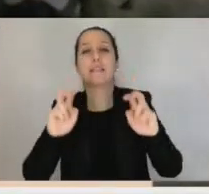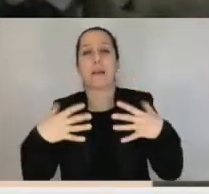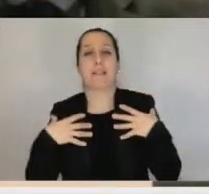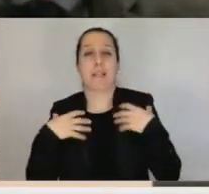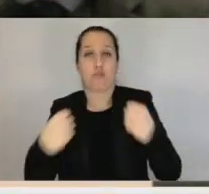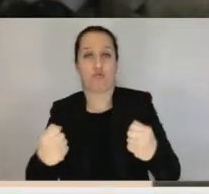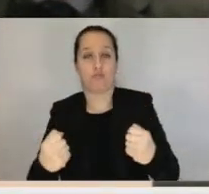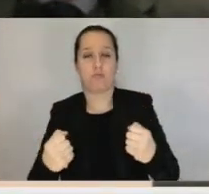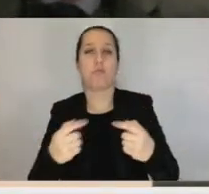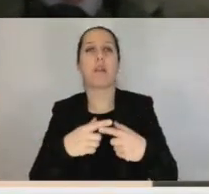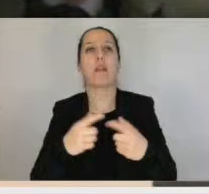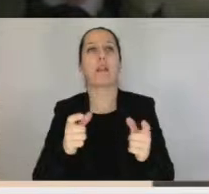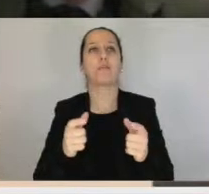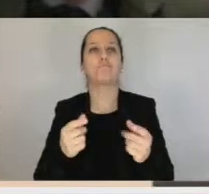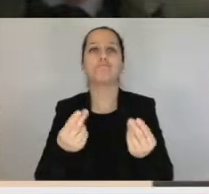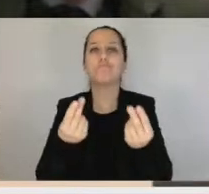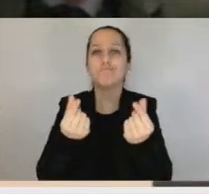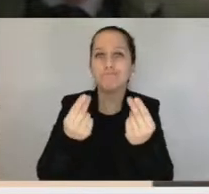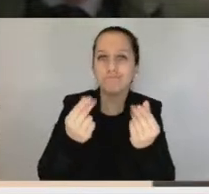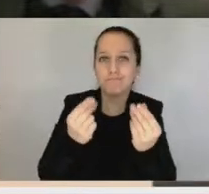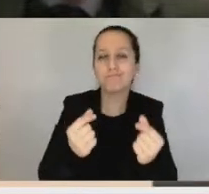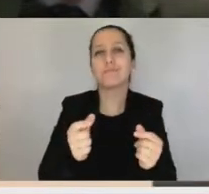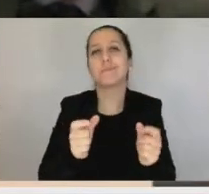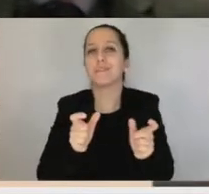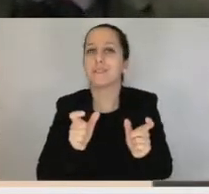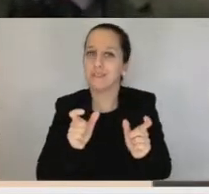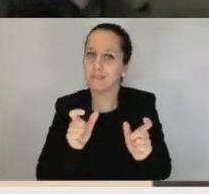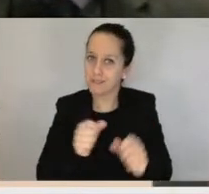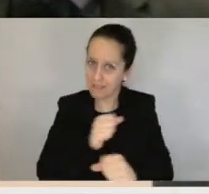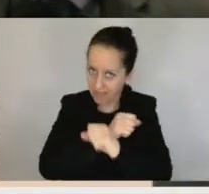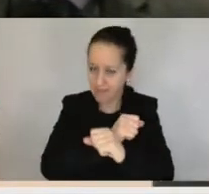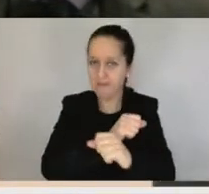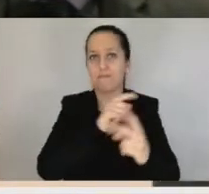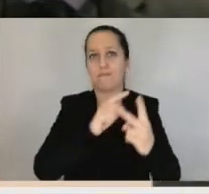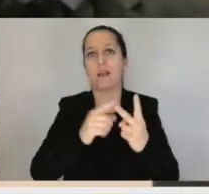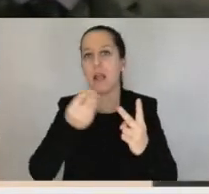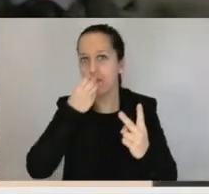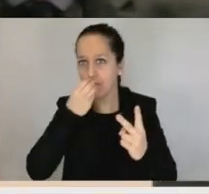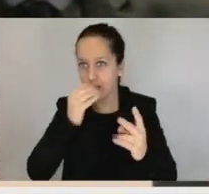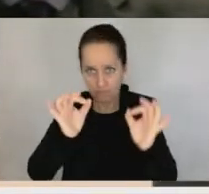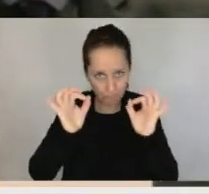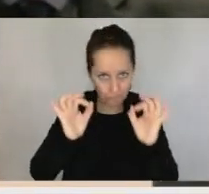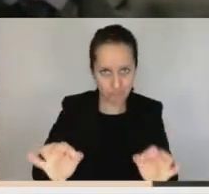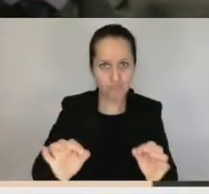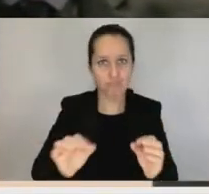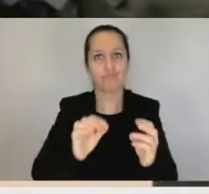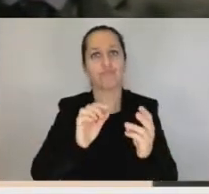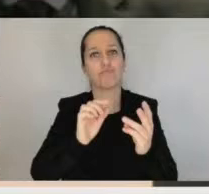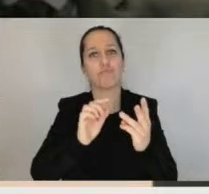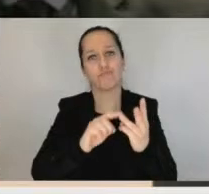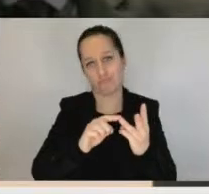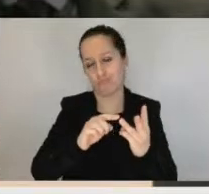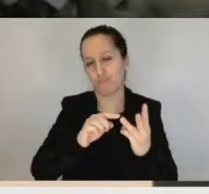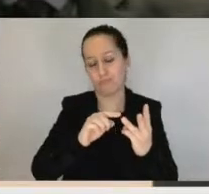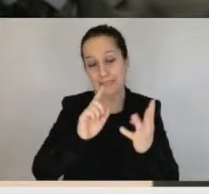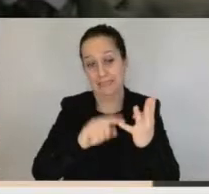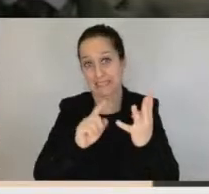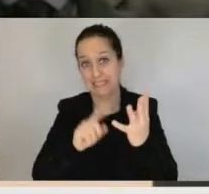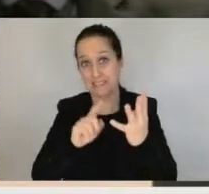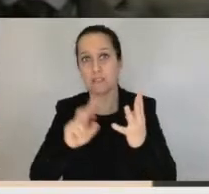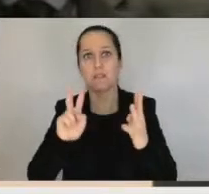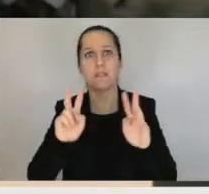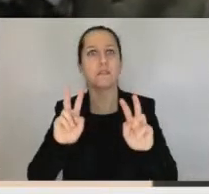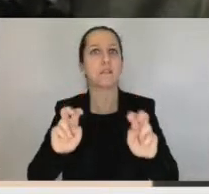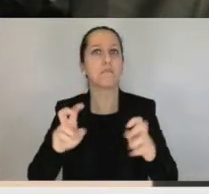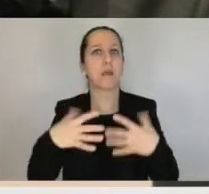and breaking unwanted loneliness. In a pilot, we took a silver economy and a social